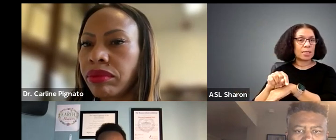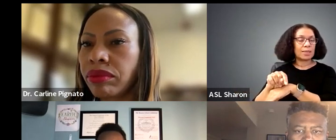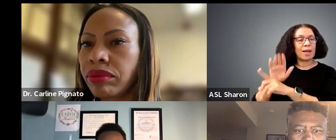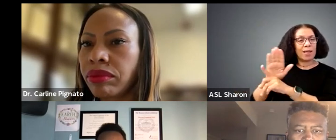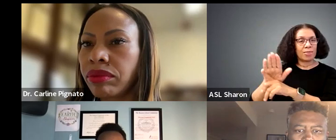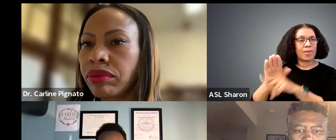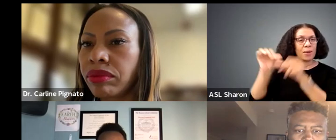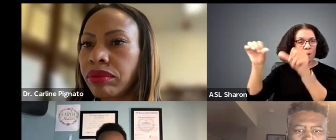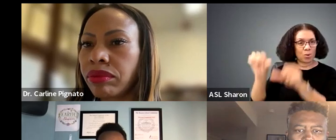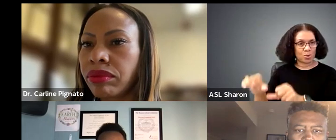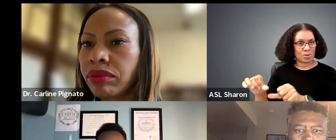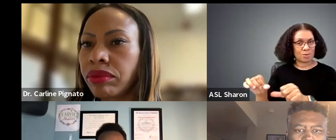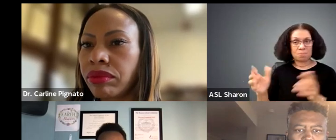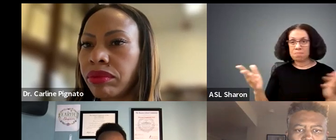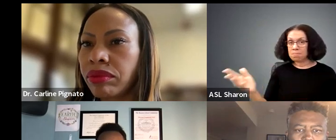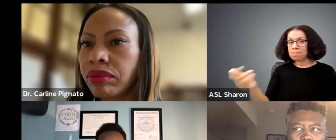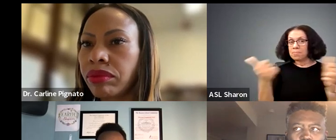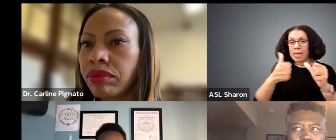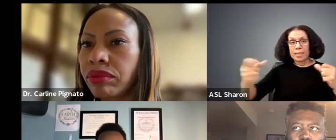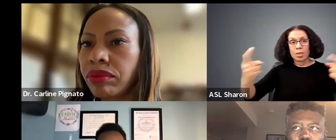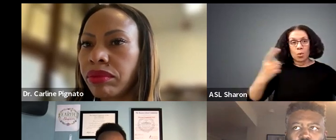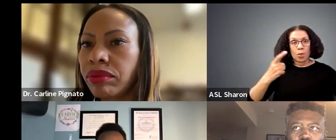So any questions on that?